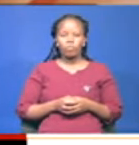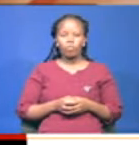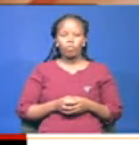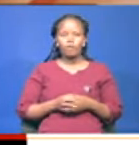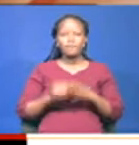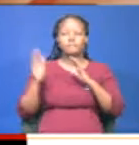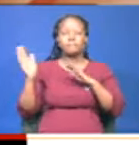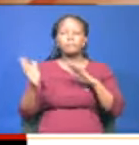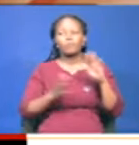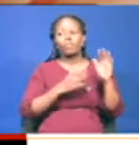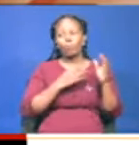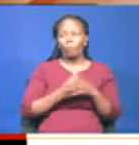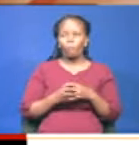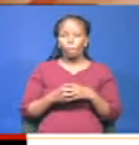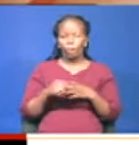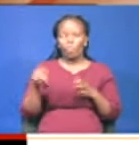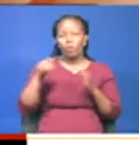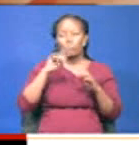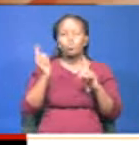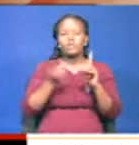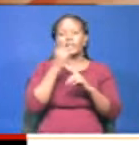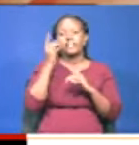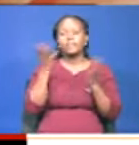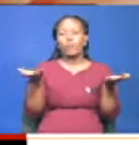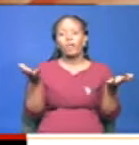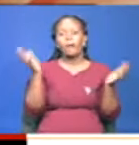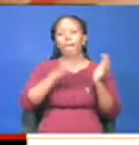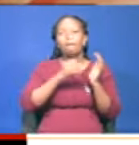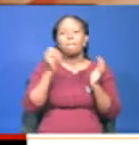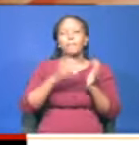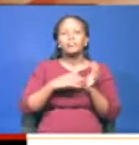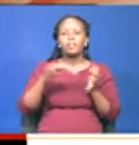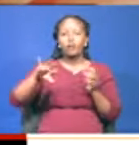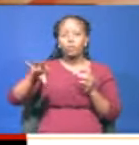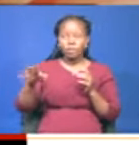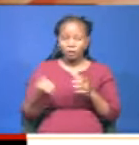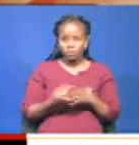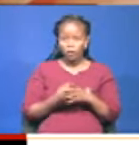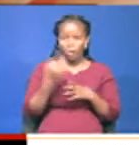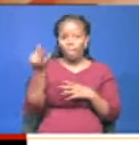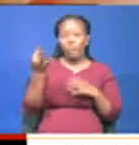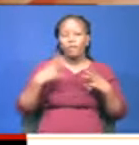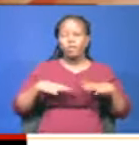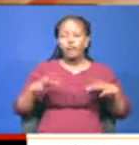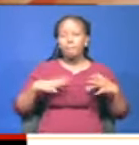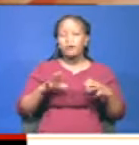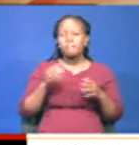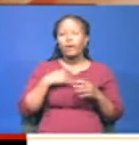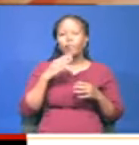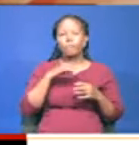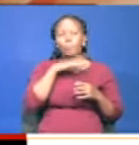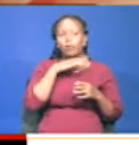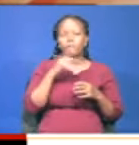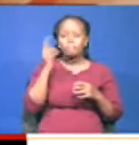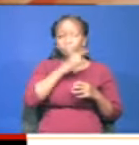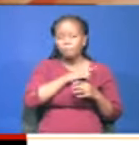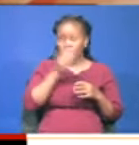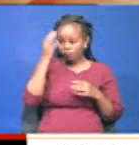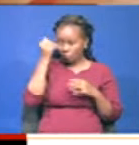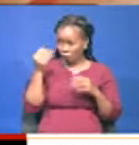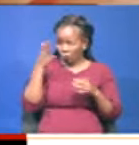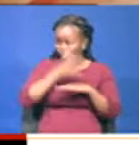We begin in Machakos County, where three people have died in a downed car accident involving